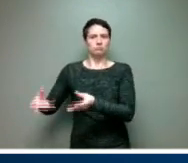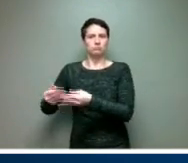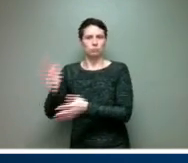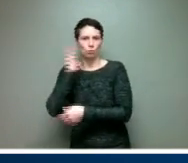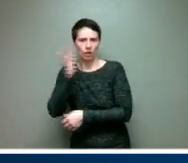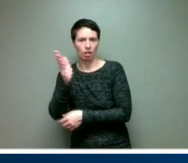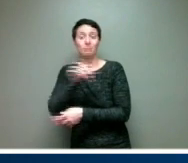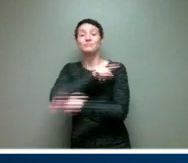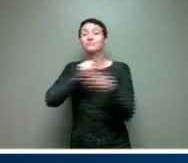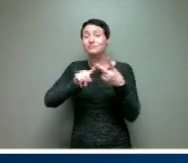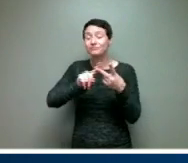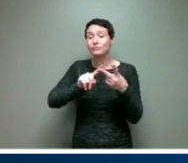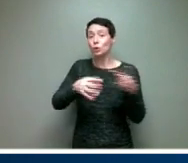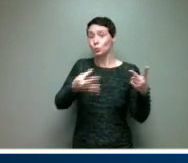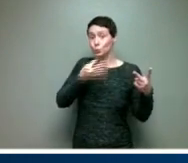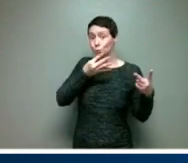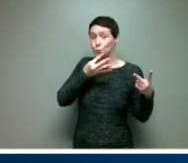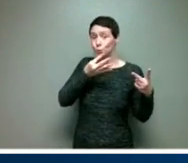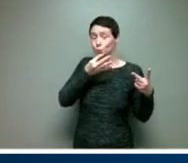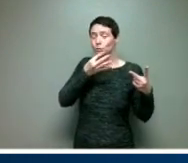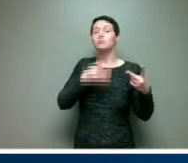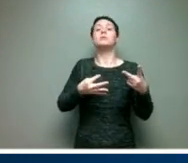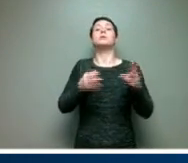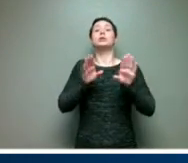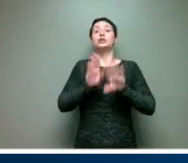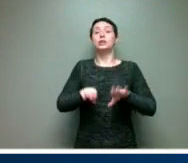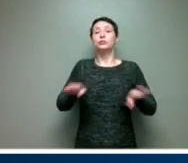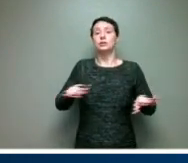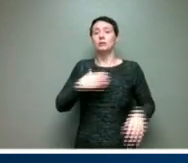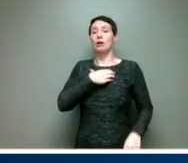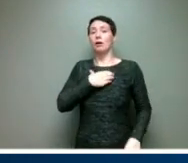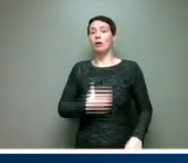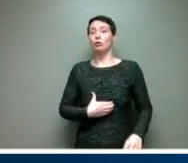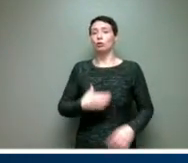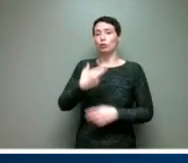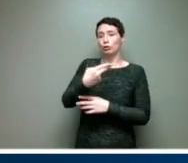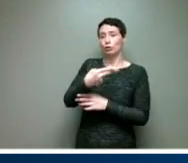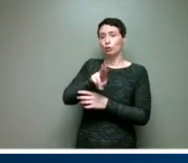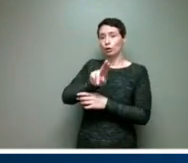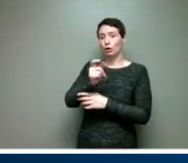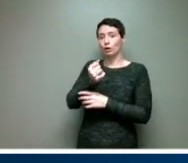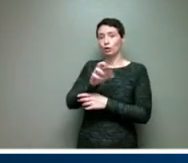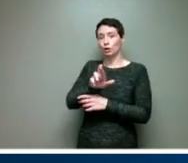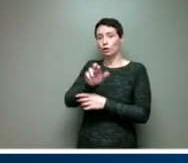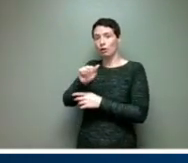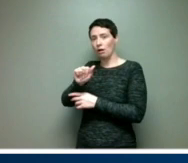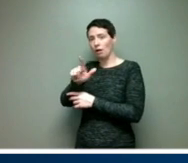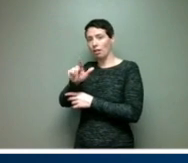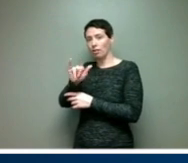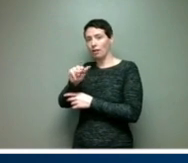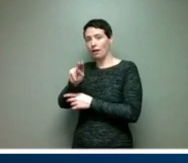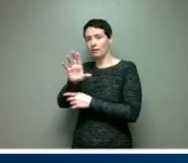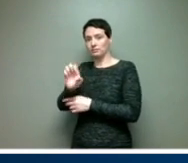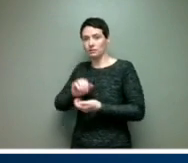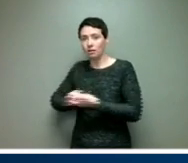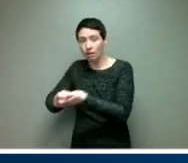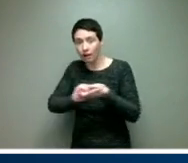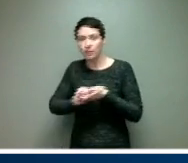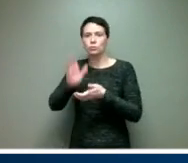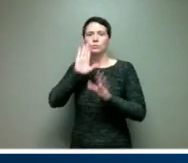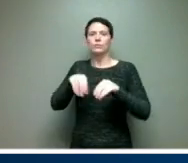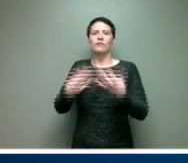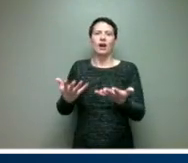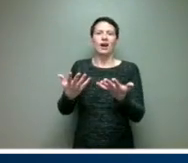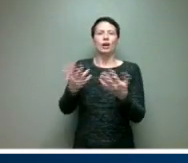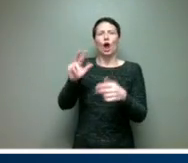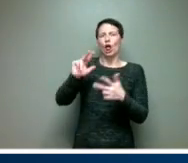be at our sites as well, providing a third meal that might be a dinner or a weekend meal. So we're pretty excited